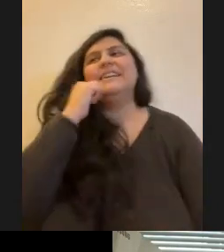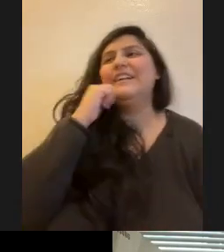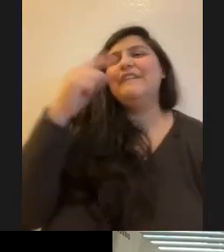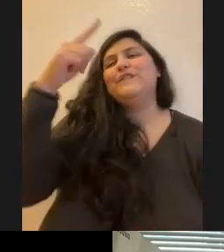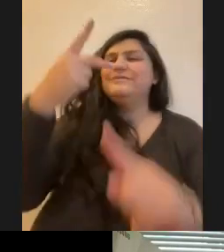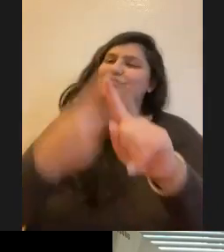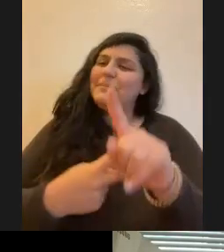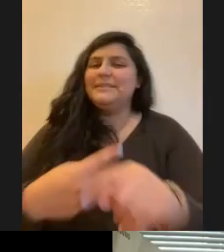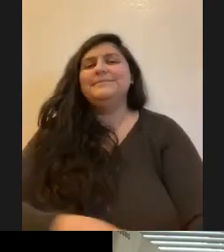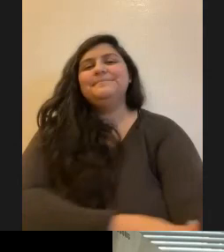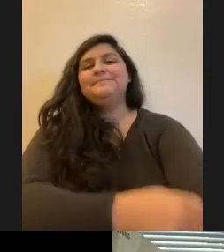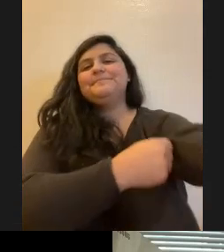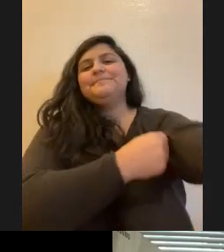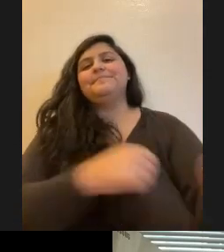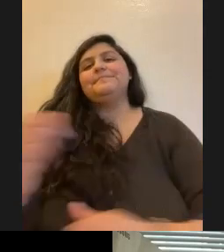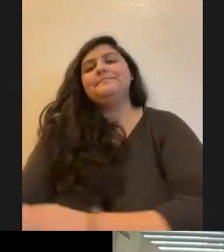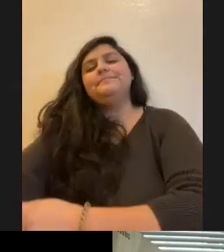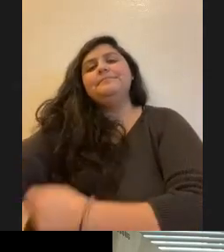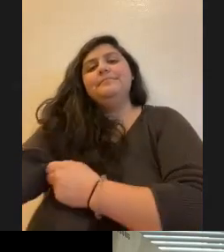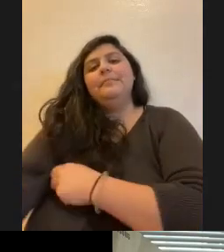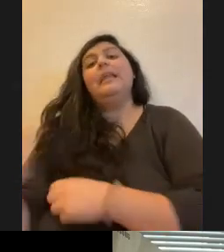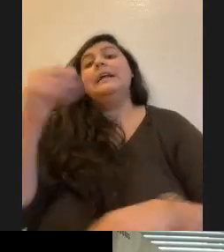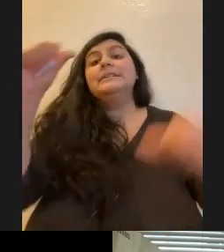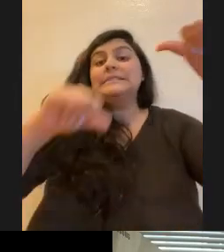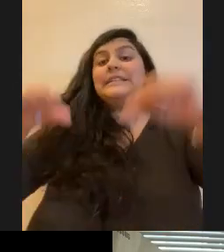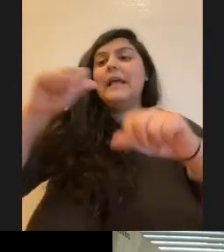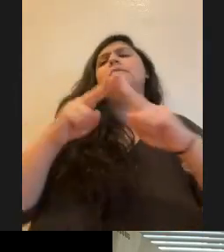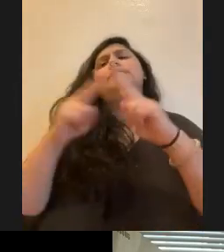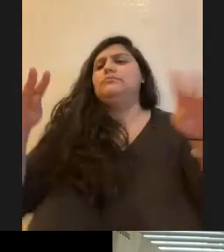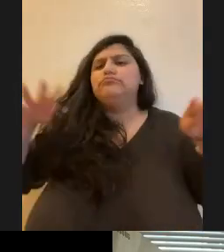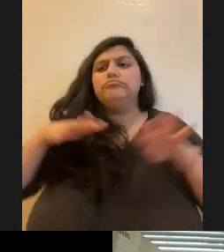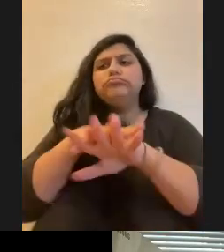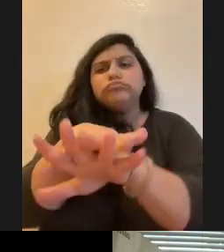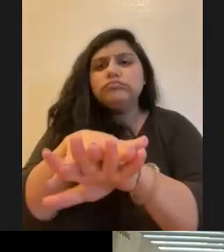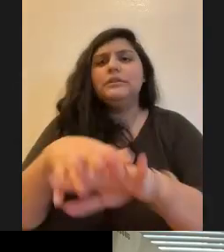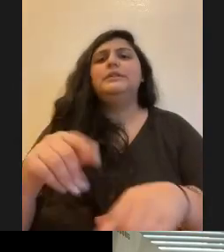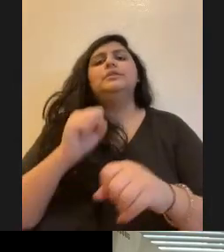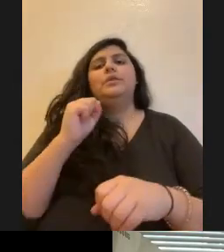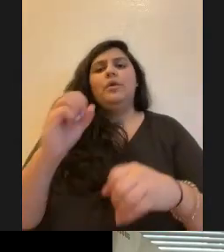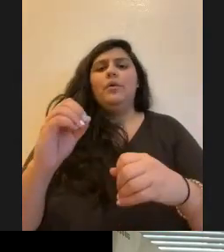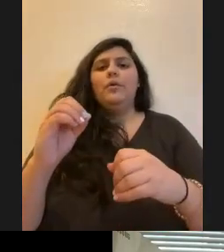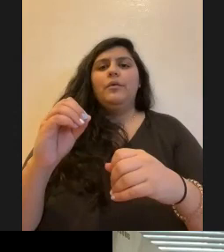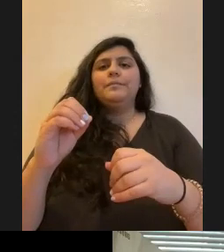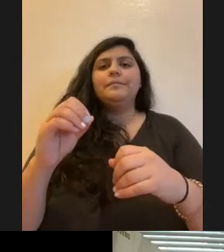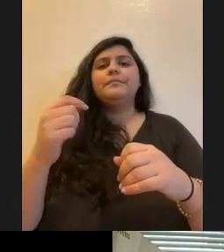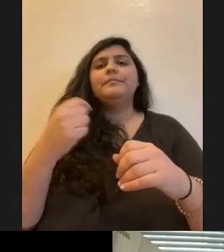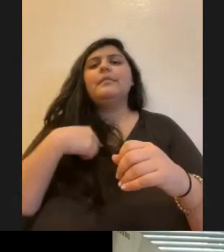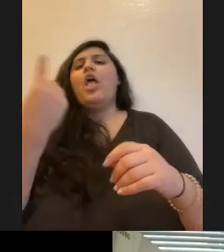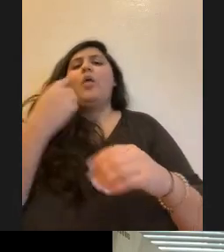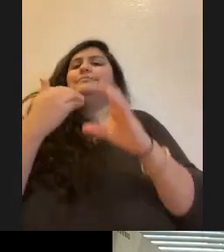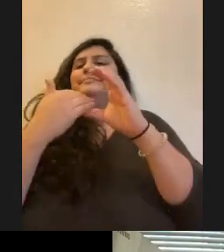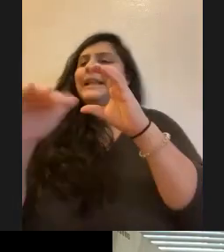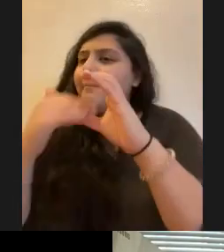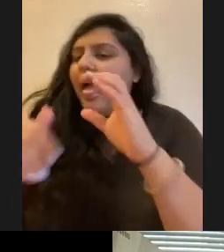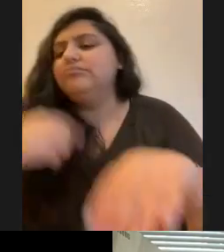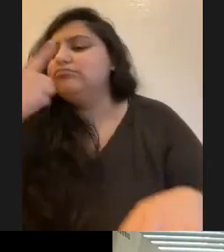months. And like in general science is very collaborative. So like I'm always on my email, I'm always